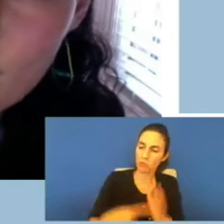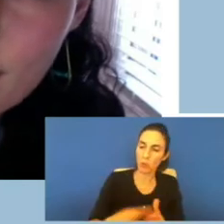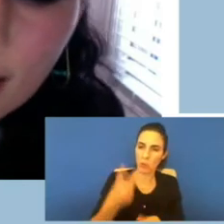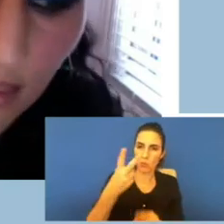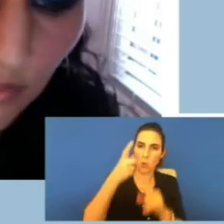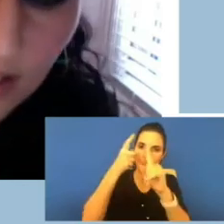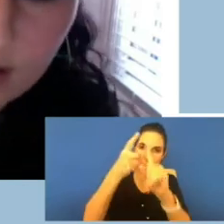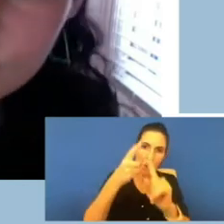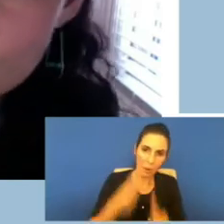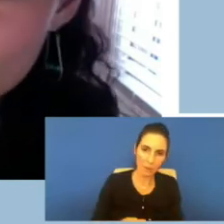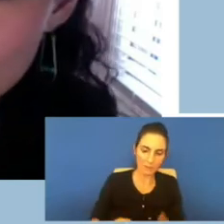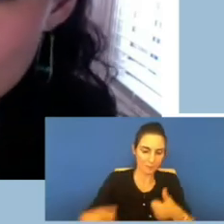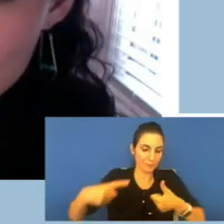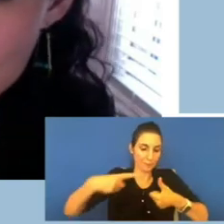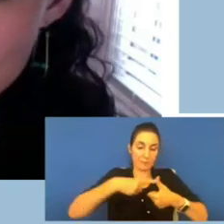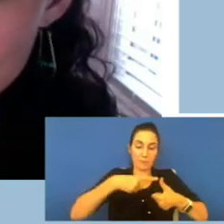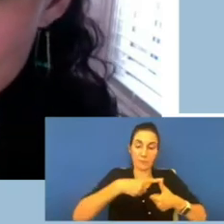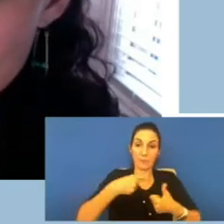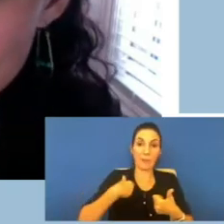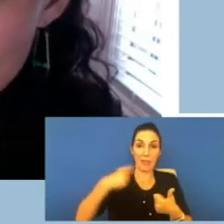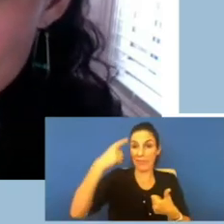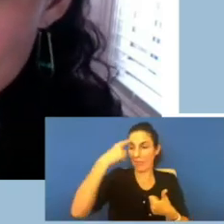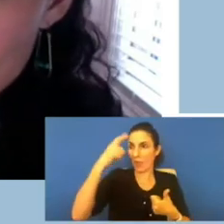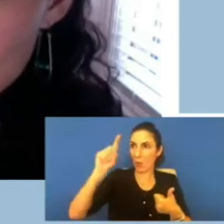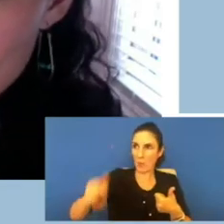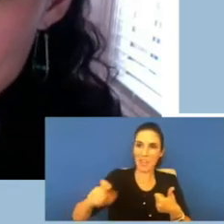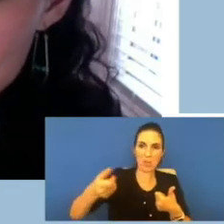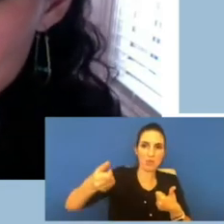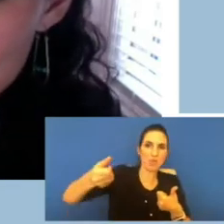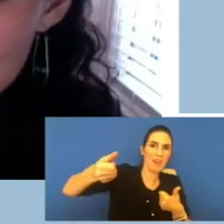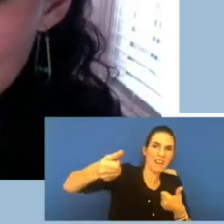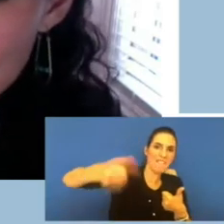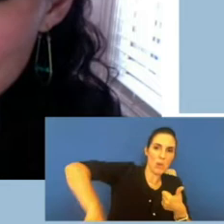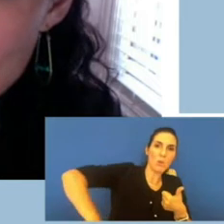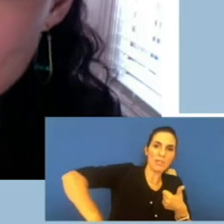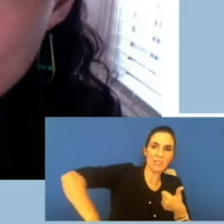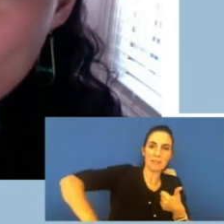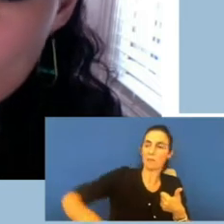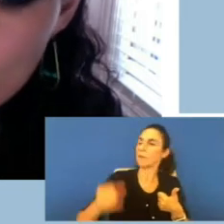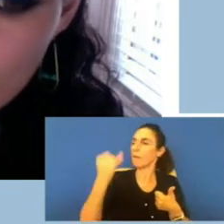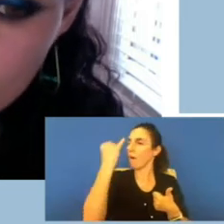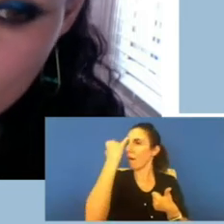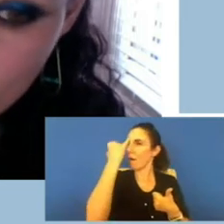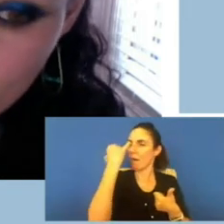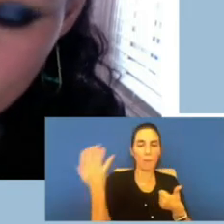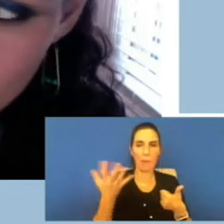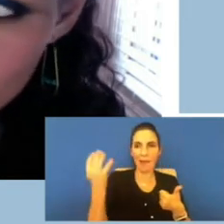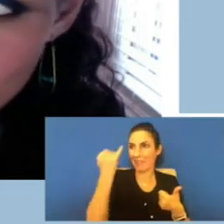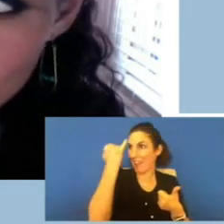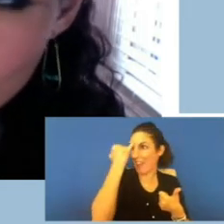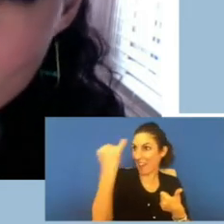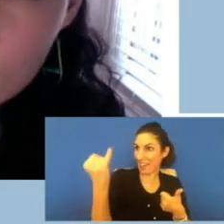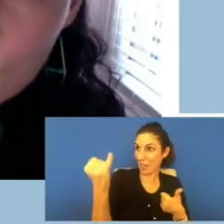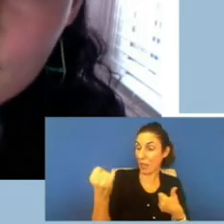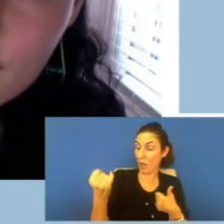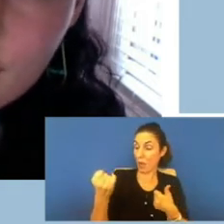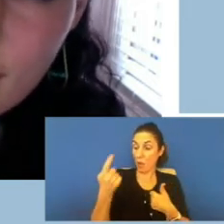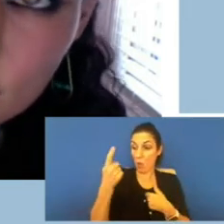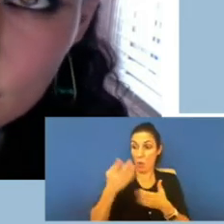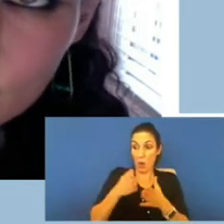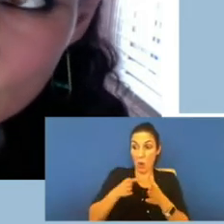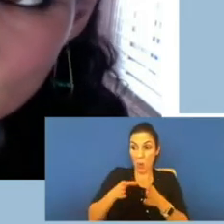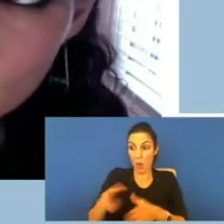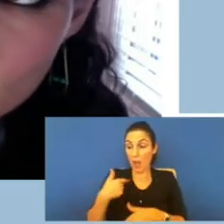that number one, I think we need to refuse the idea that one way of knowing that aligns